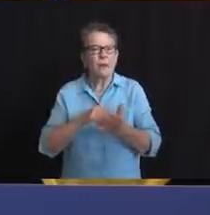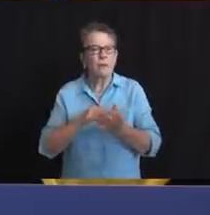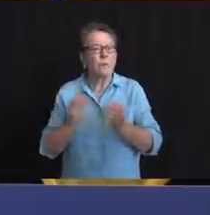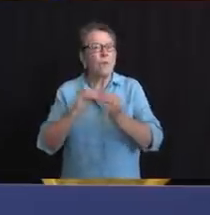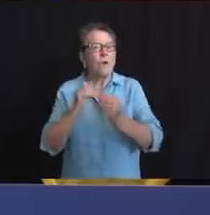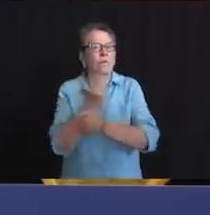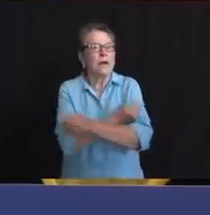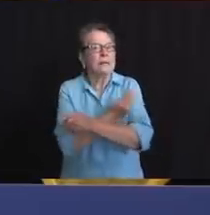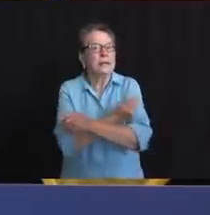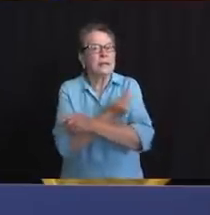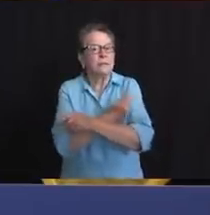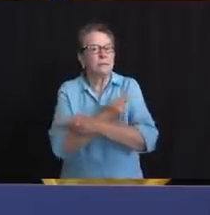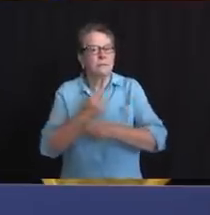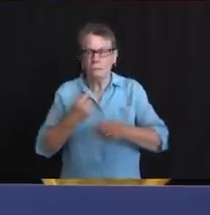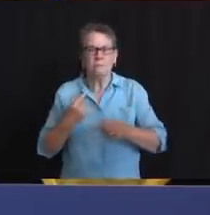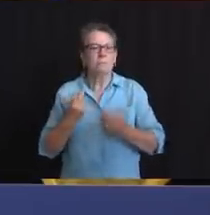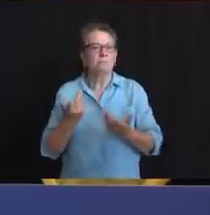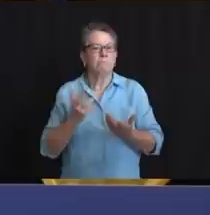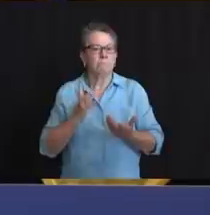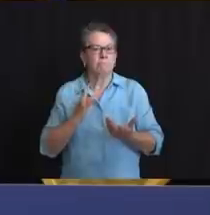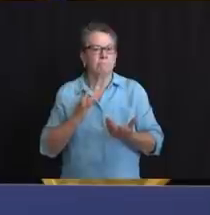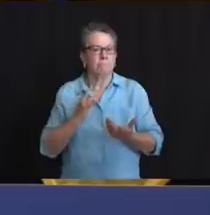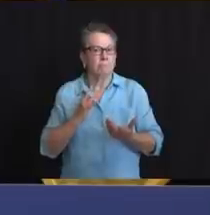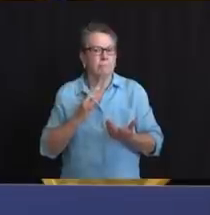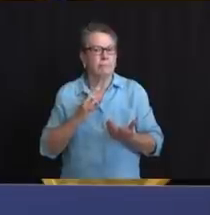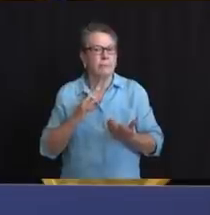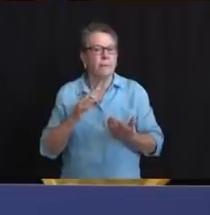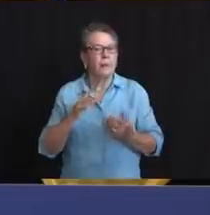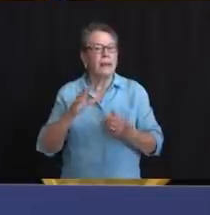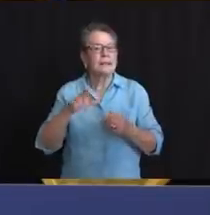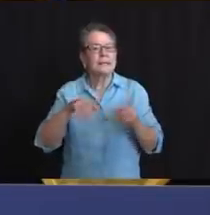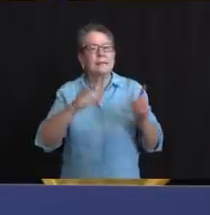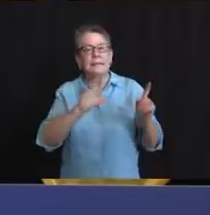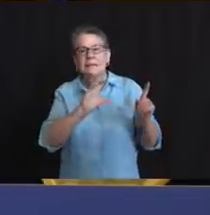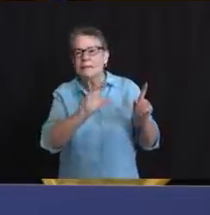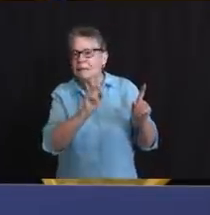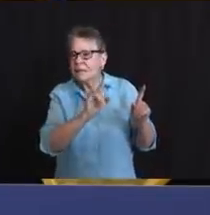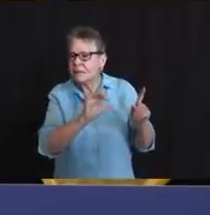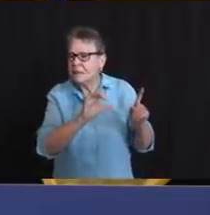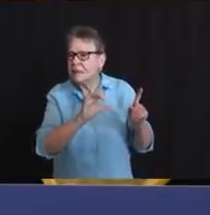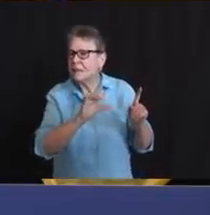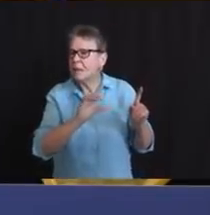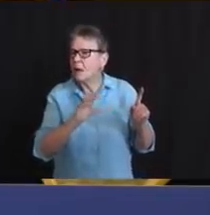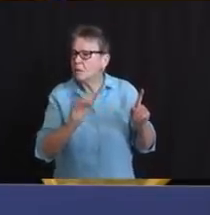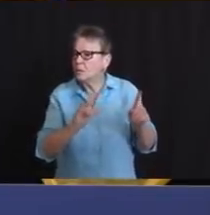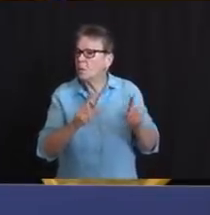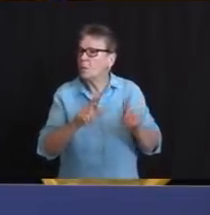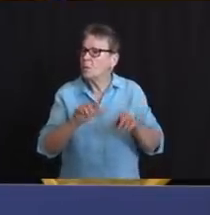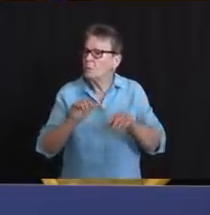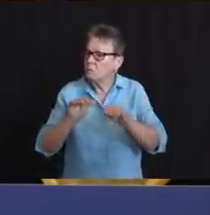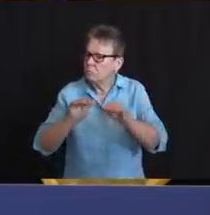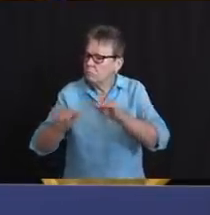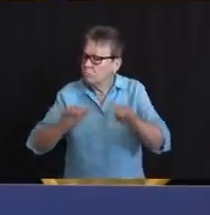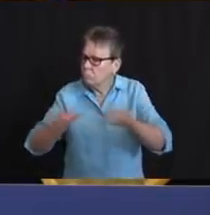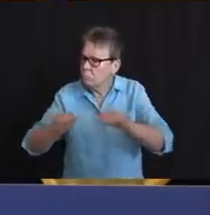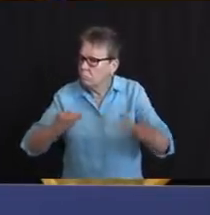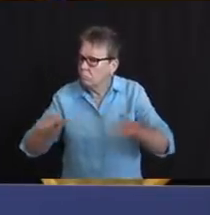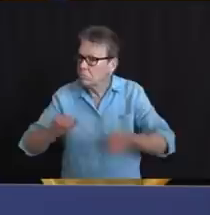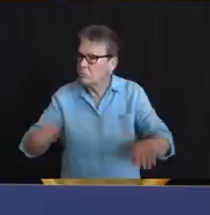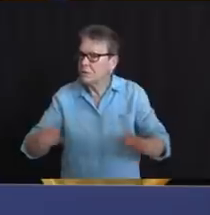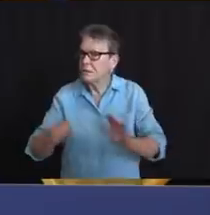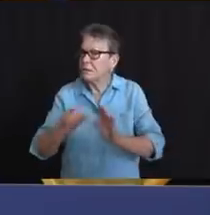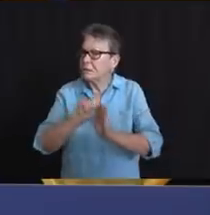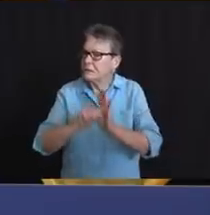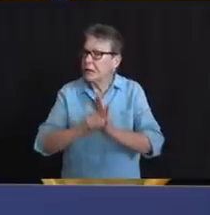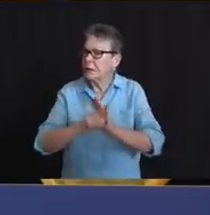they said states can choose to take a more restrictive set of steps, and I think we in Hawaii are